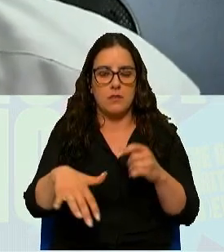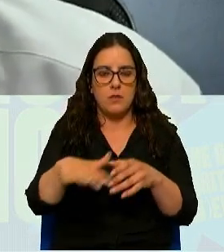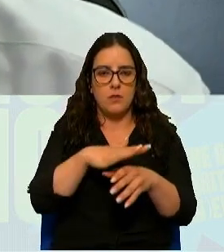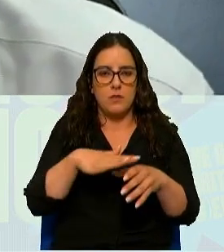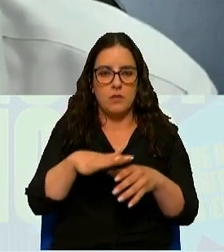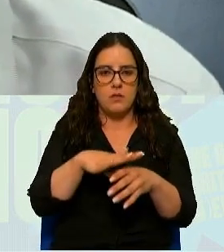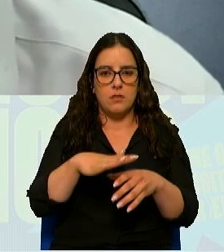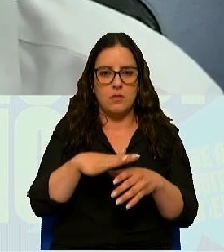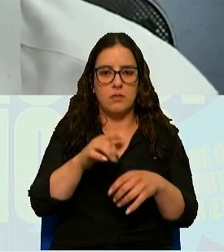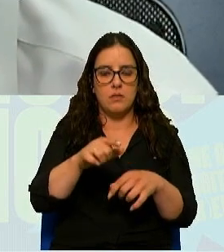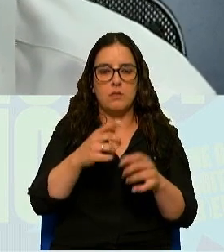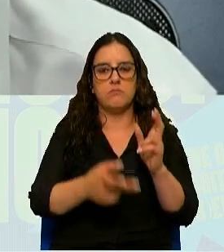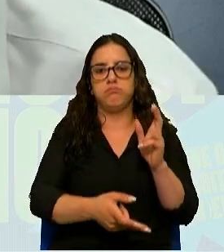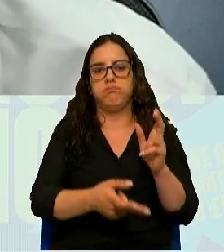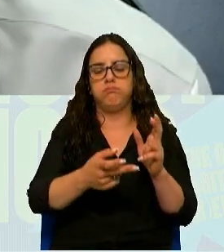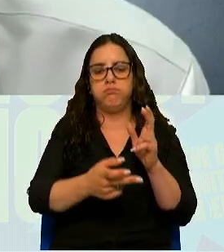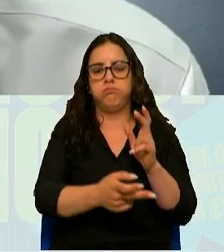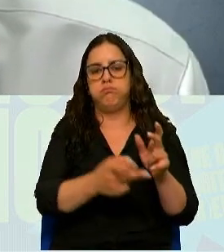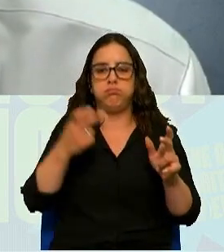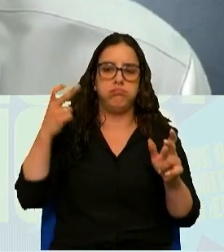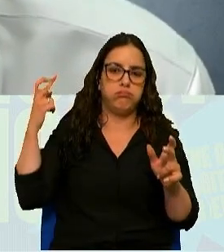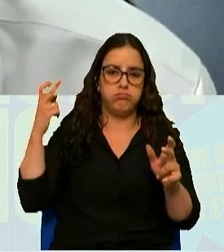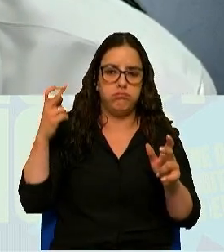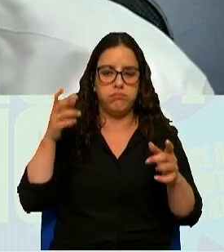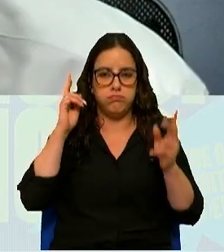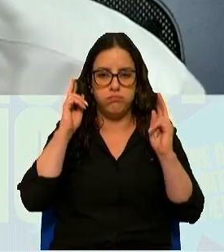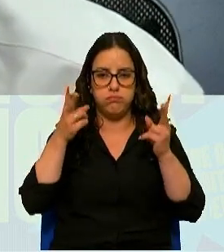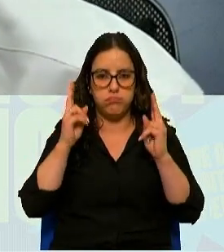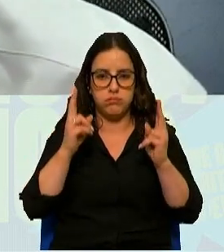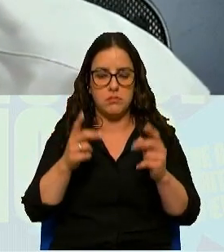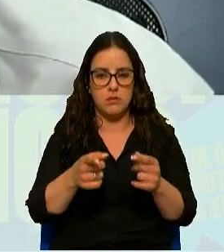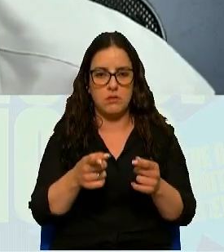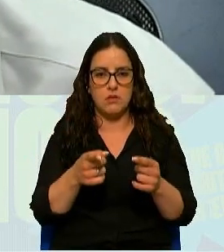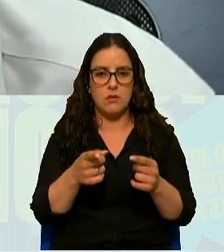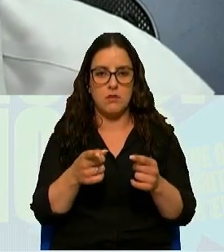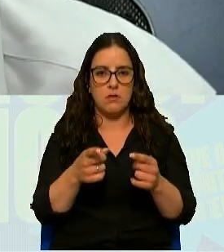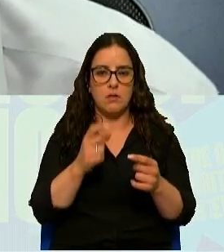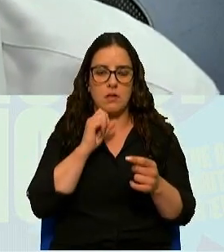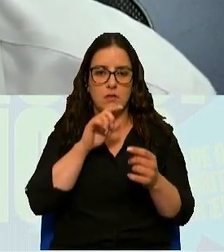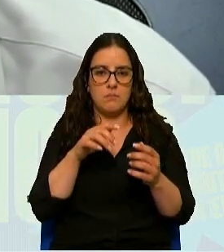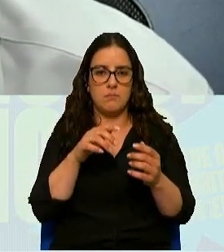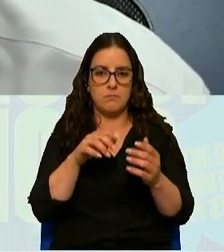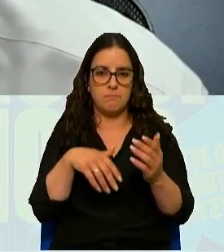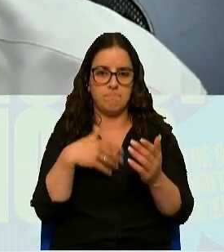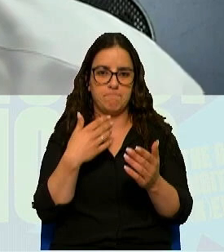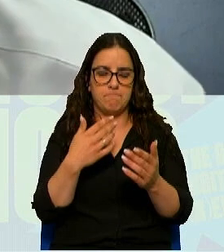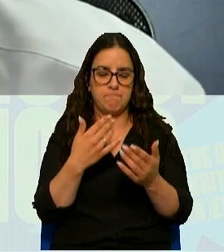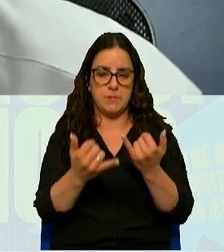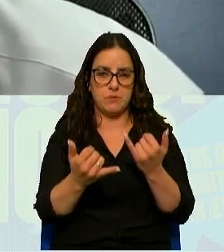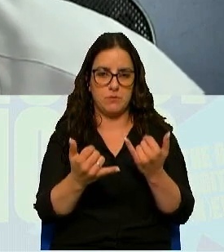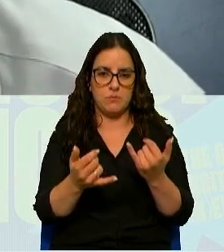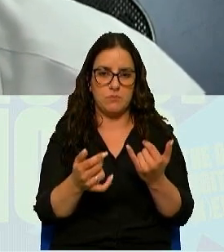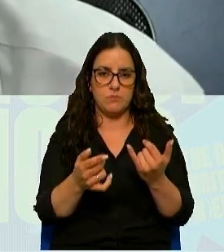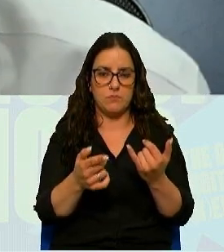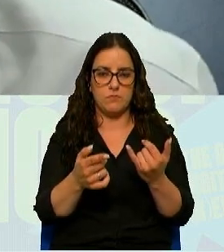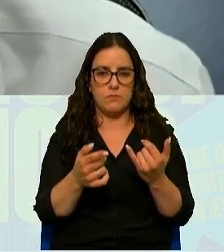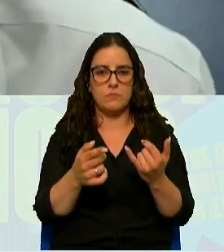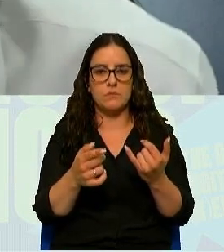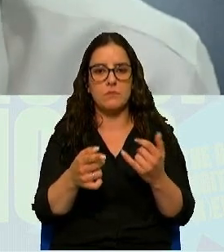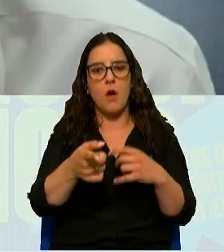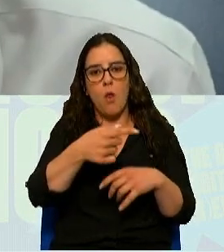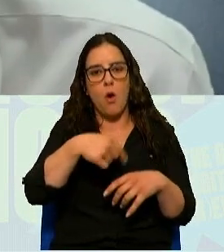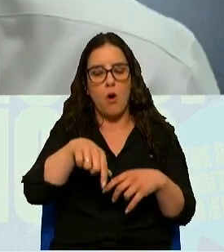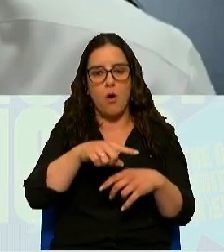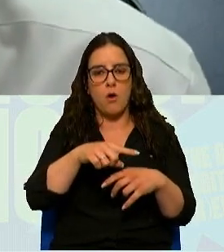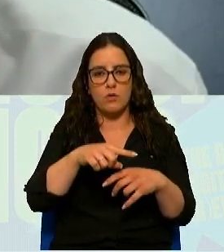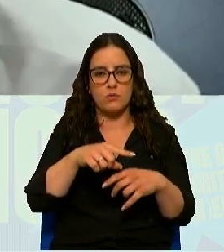you're going at speed down the highway. But again, it's something that with proper context, you would never make that mistake because we know there